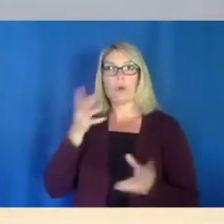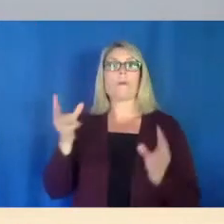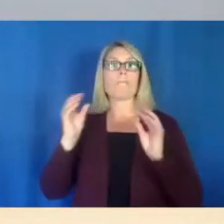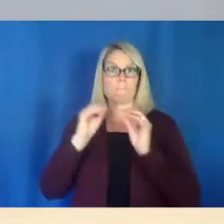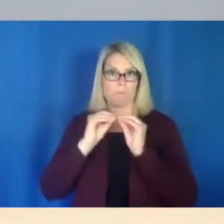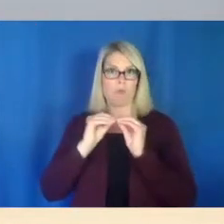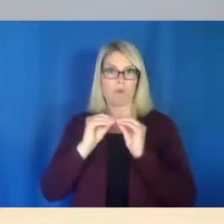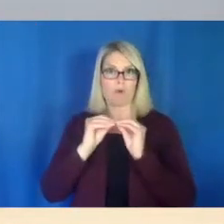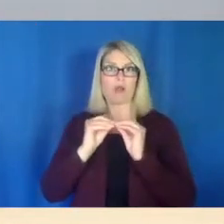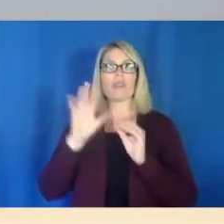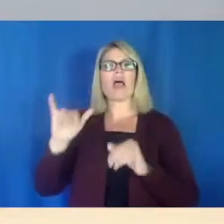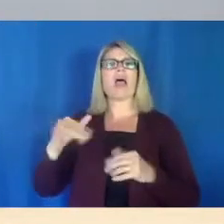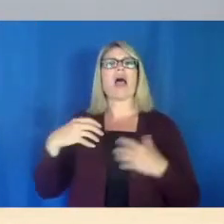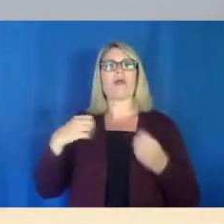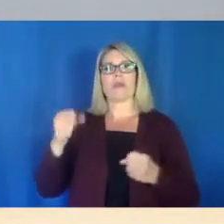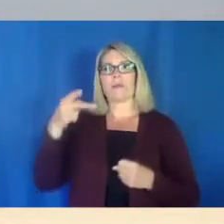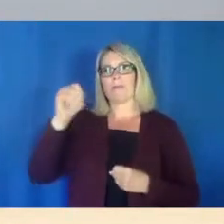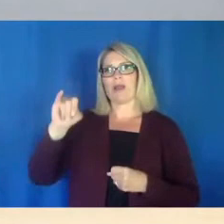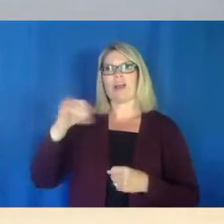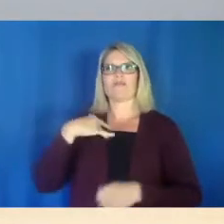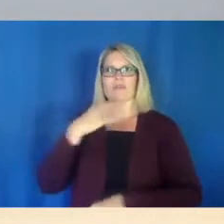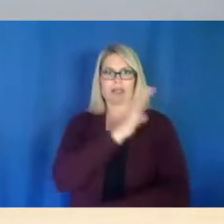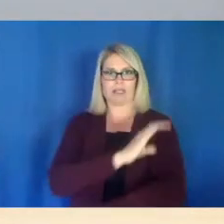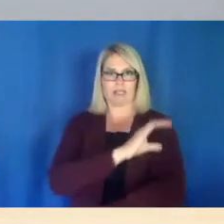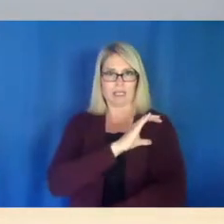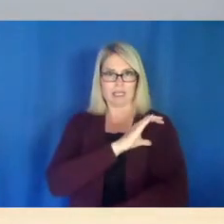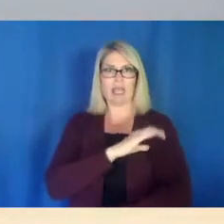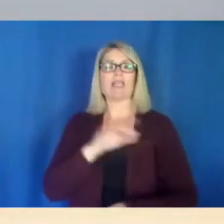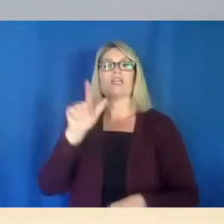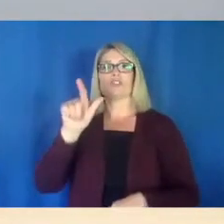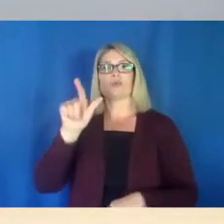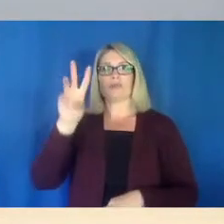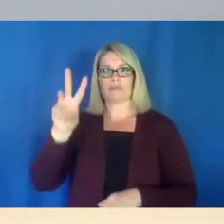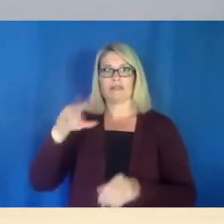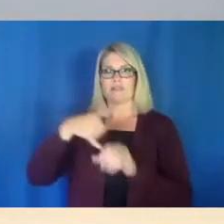PI clinics and our 26 partner pharmacies.